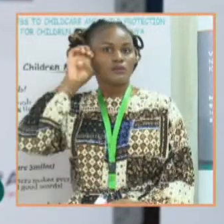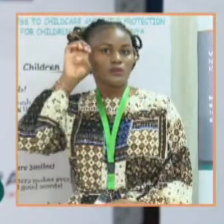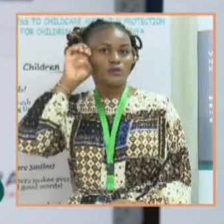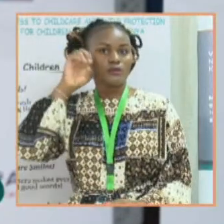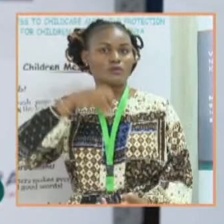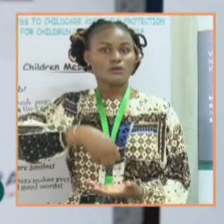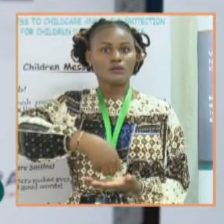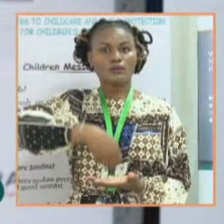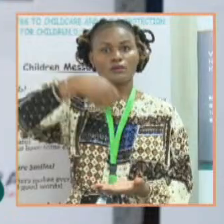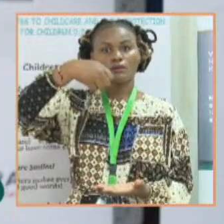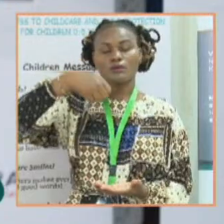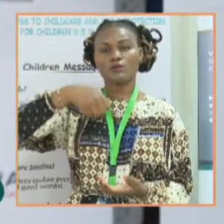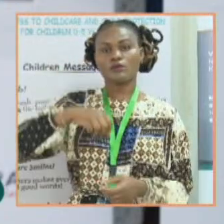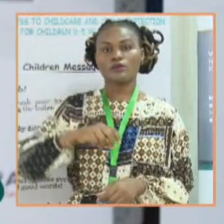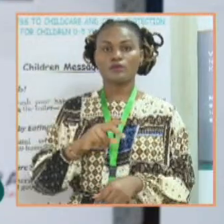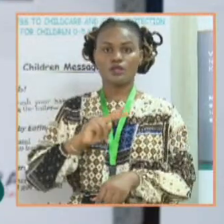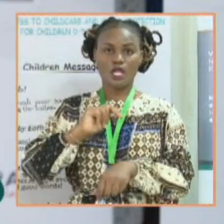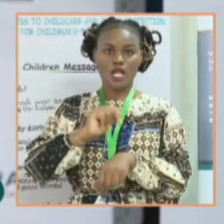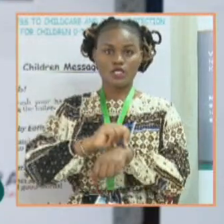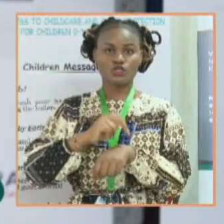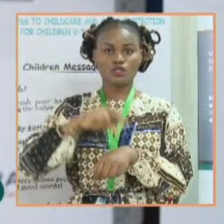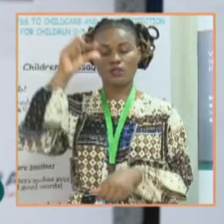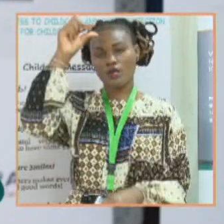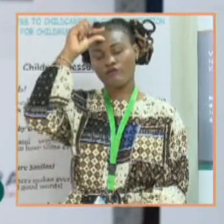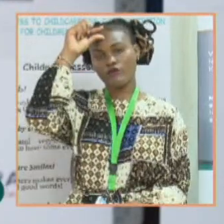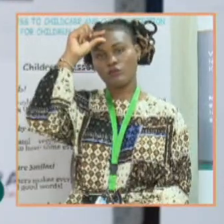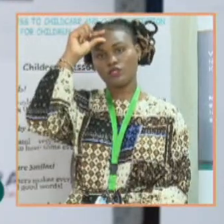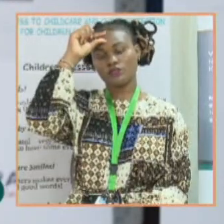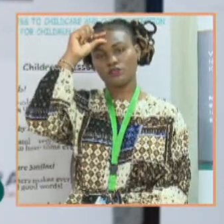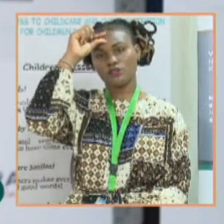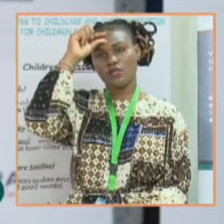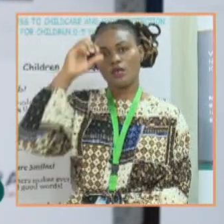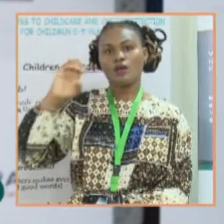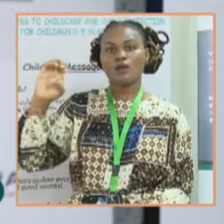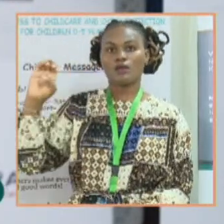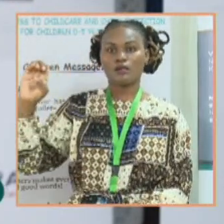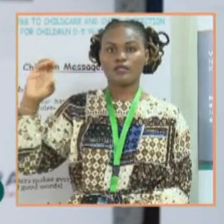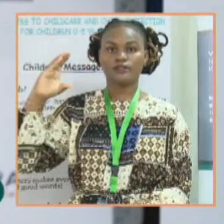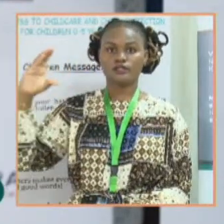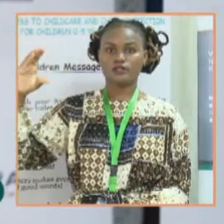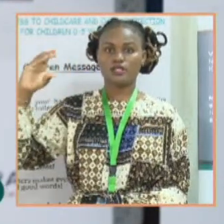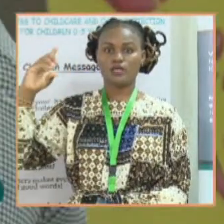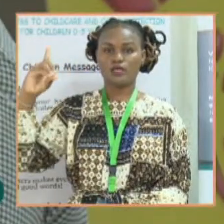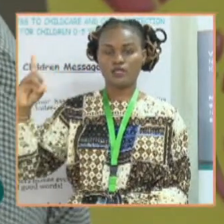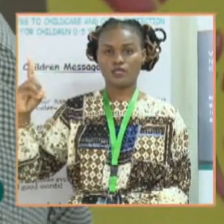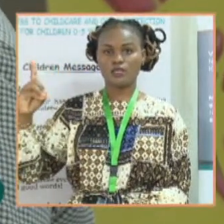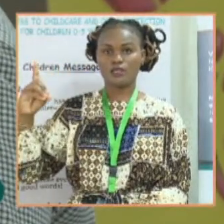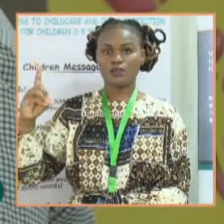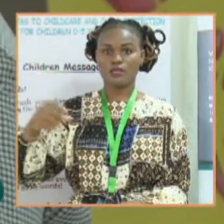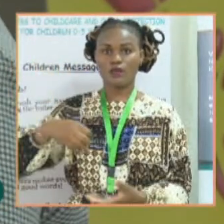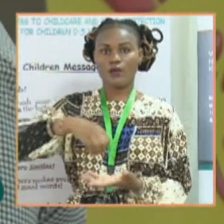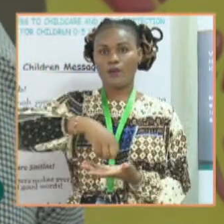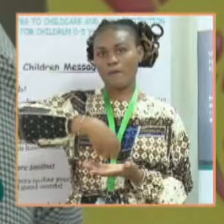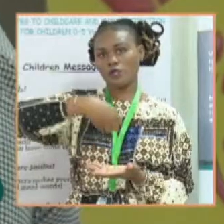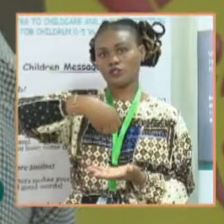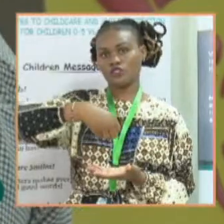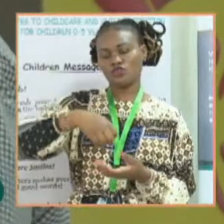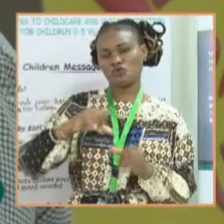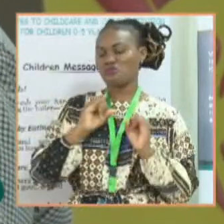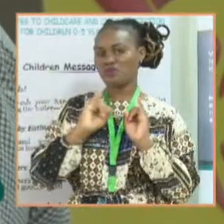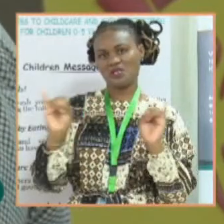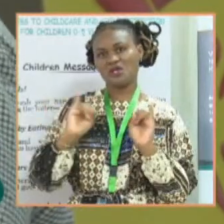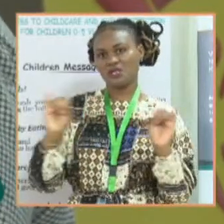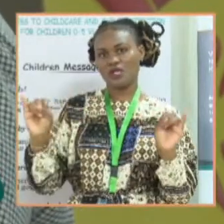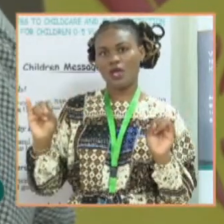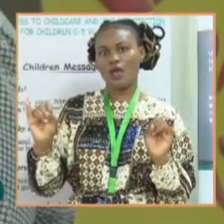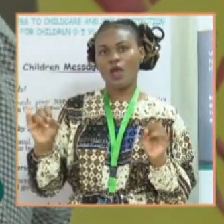national government, it could be clear. The directorate of ECD is very clear. But then at the counties level, are we sure